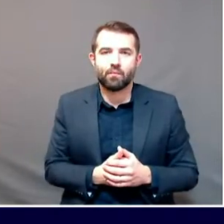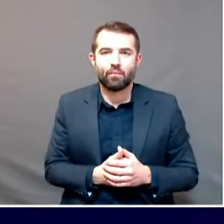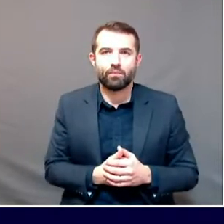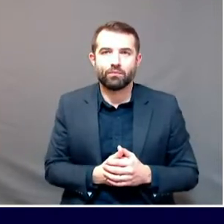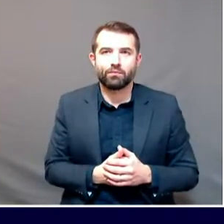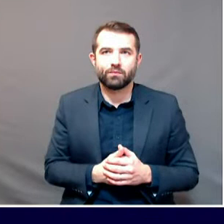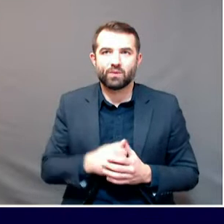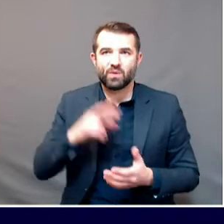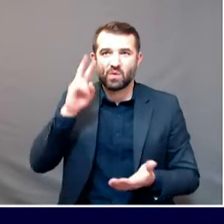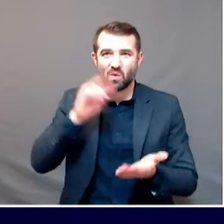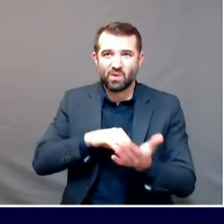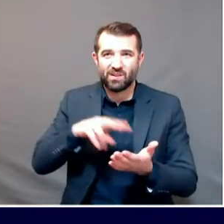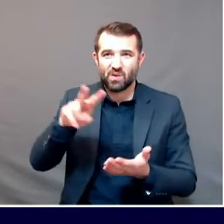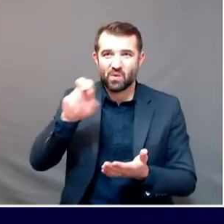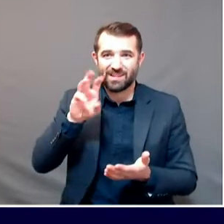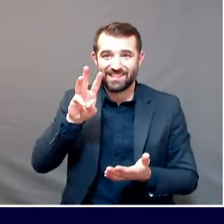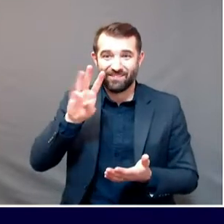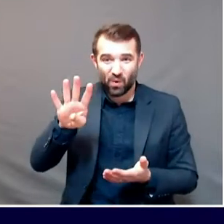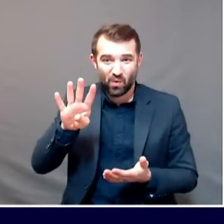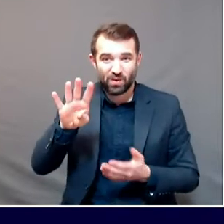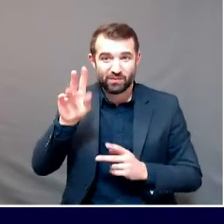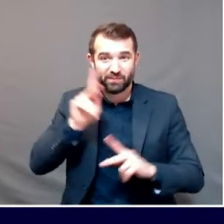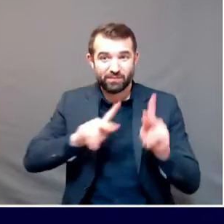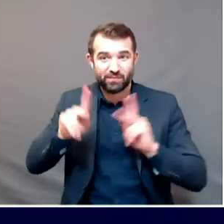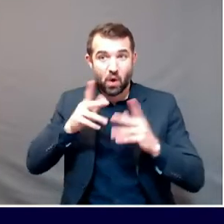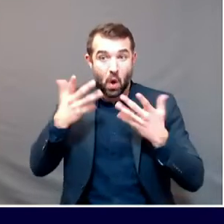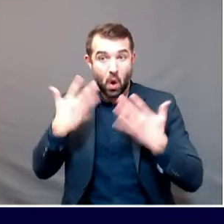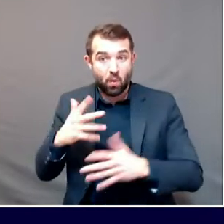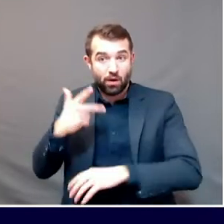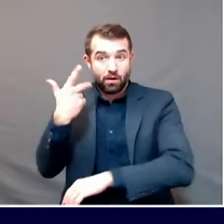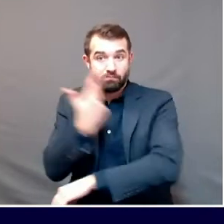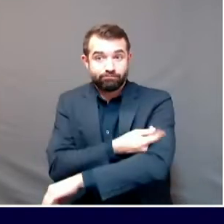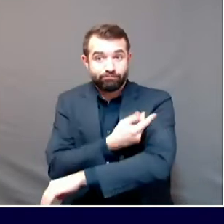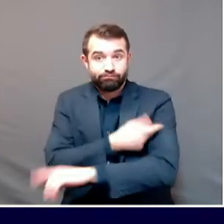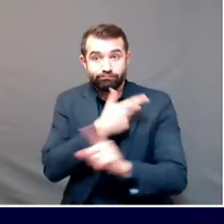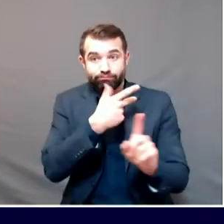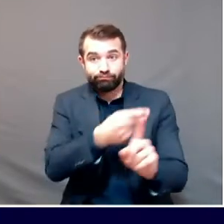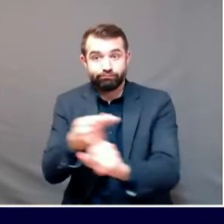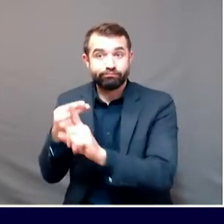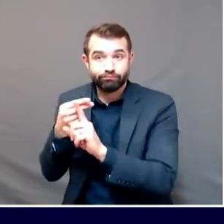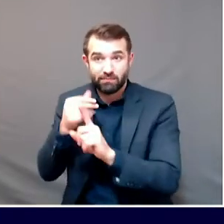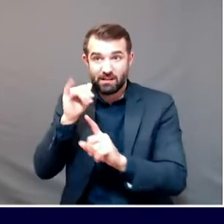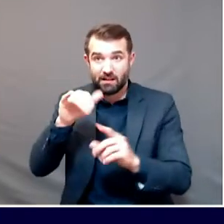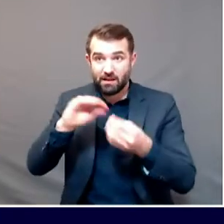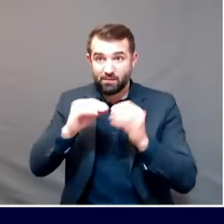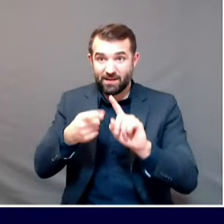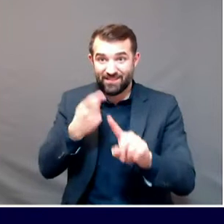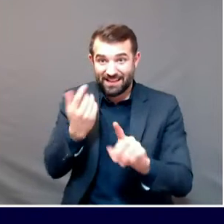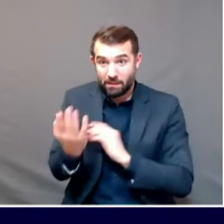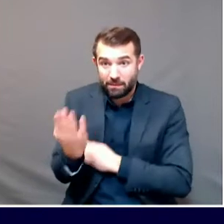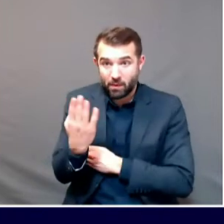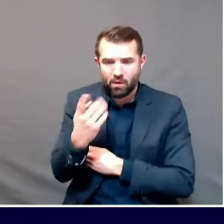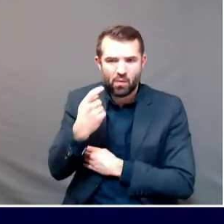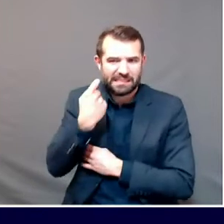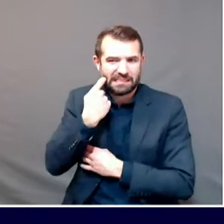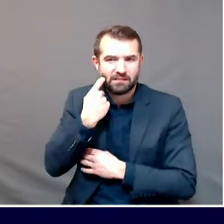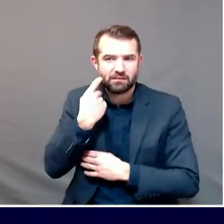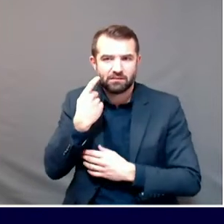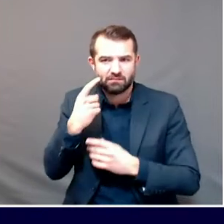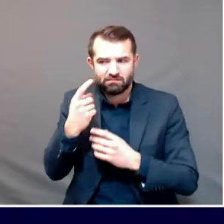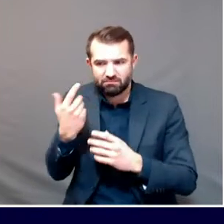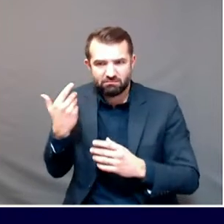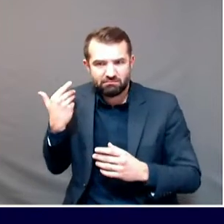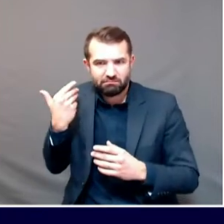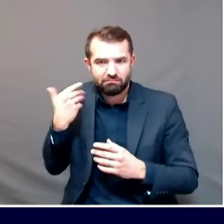2,264 people vaccinated so far, that was as of this morning or now, or? That was a good, thanks for clarifying